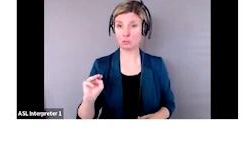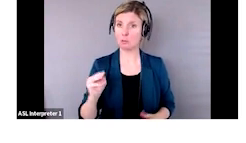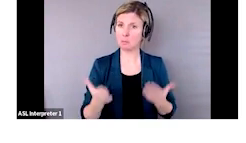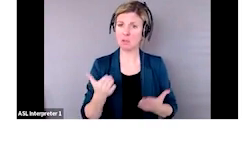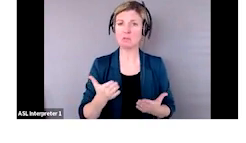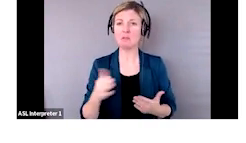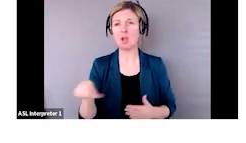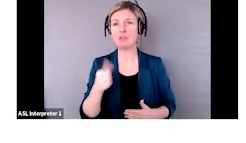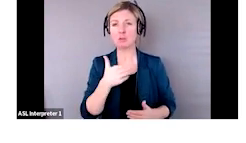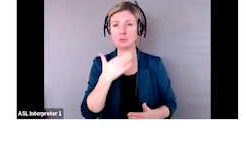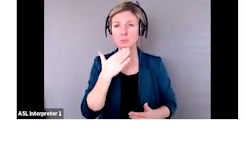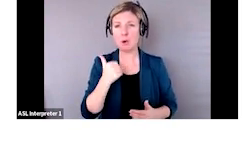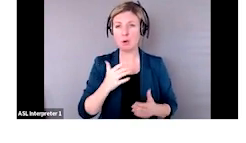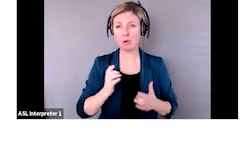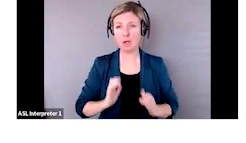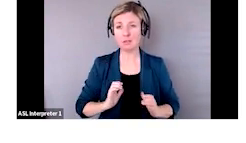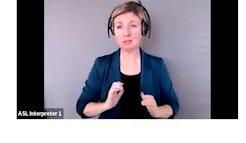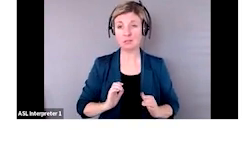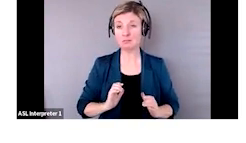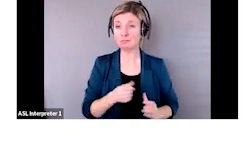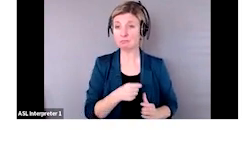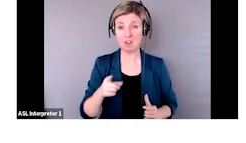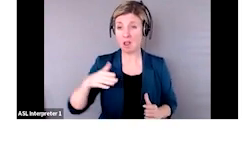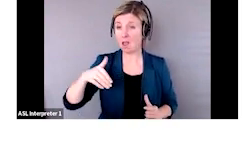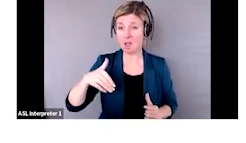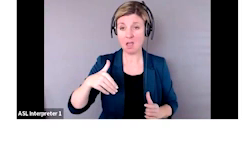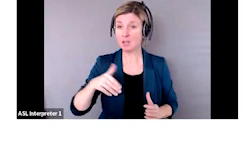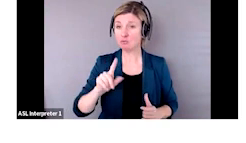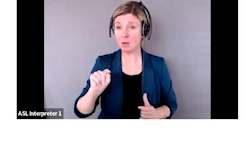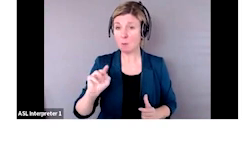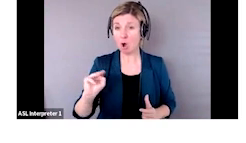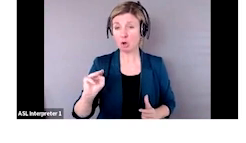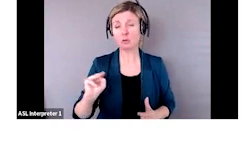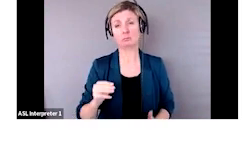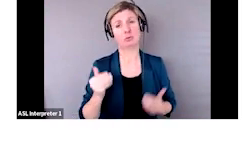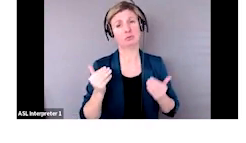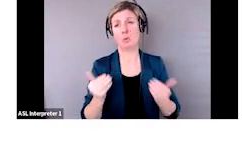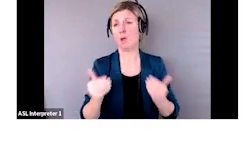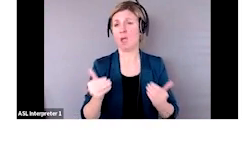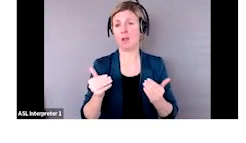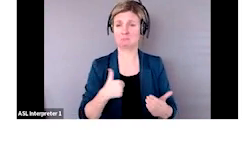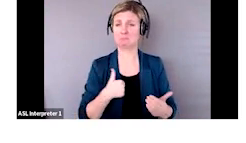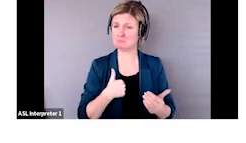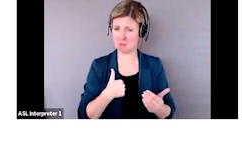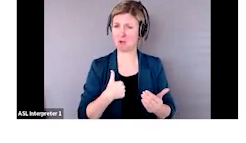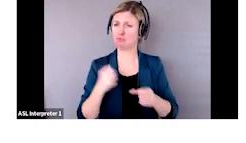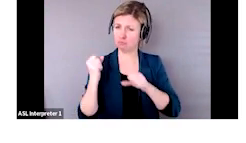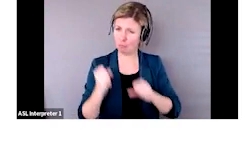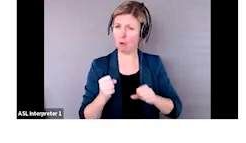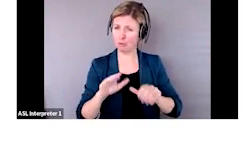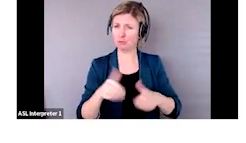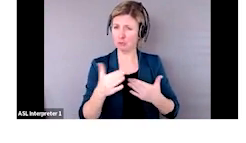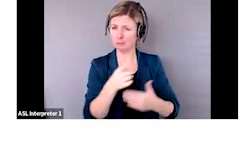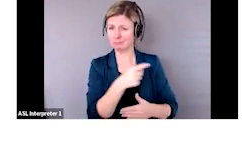yet. Highly recommend you do that regardless if you're going to sell on Amazon, because if you don't, somebody could do it on your behalf and it just